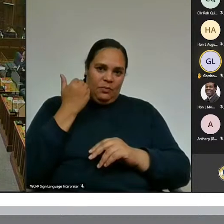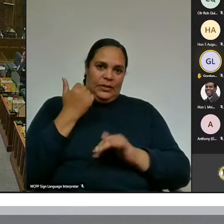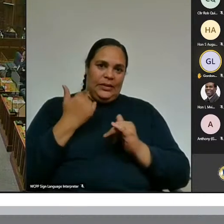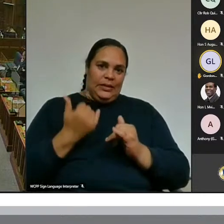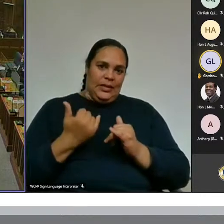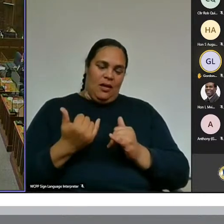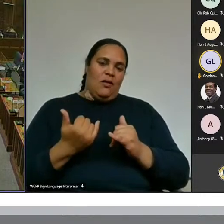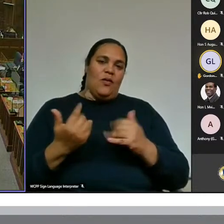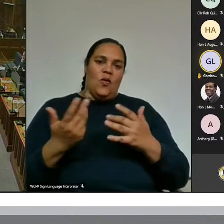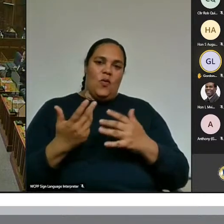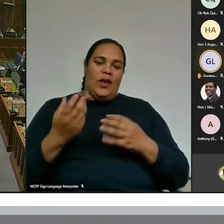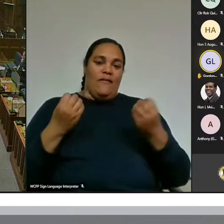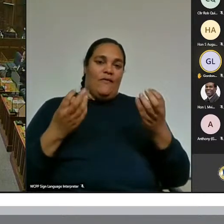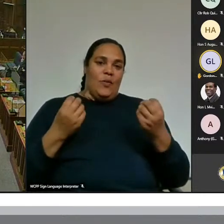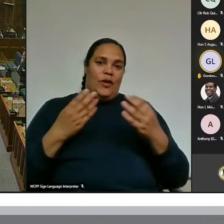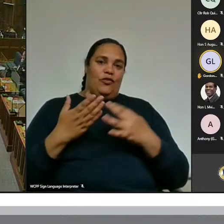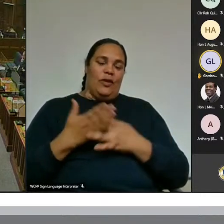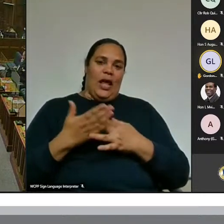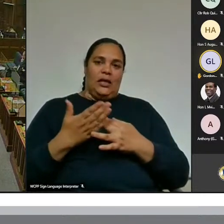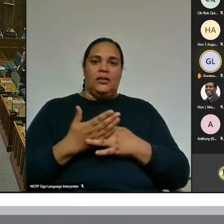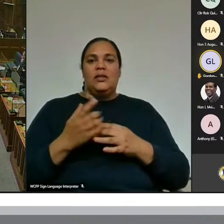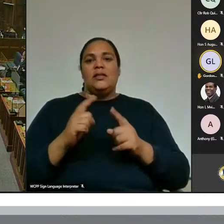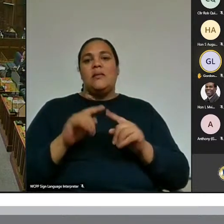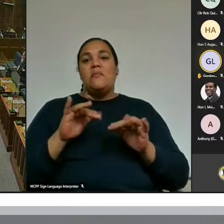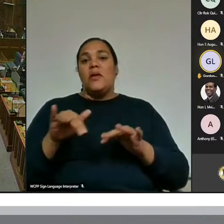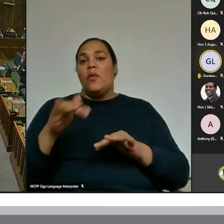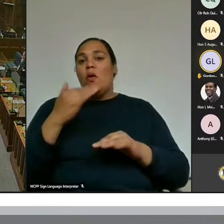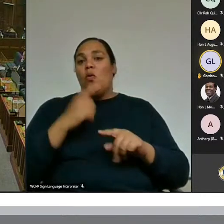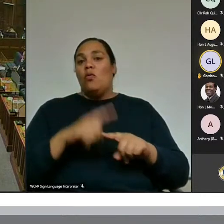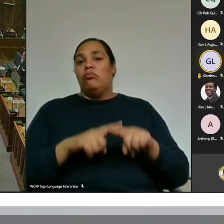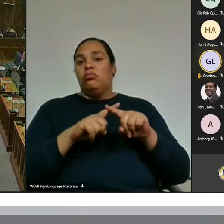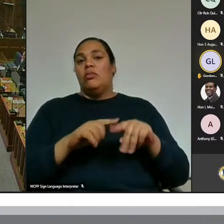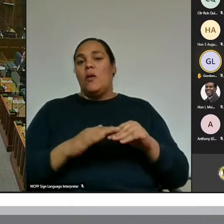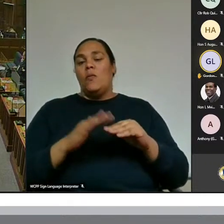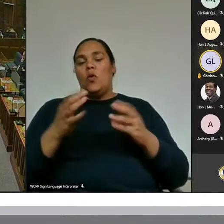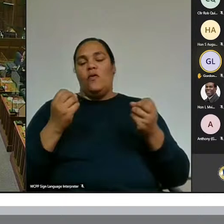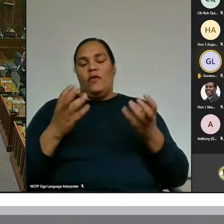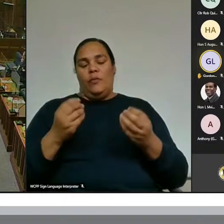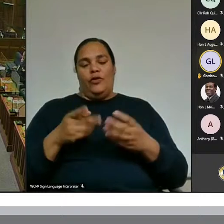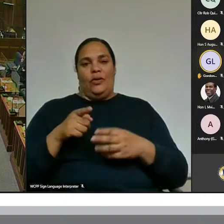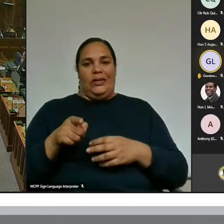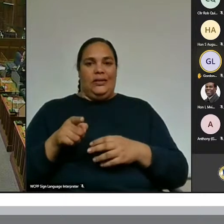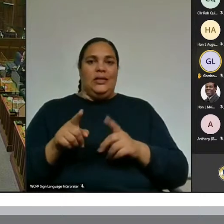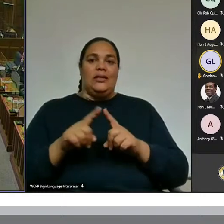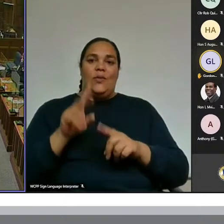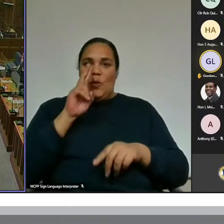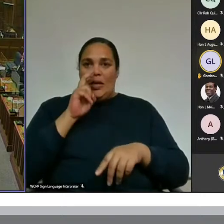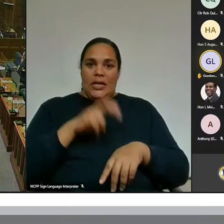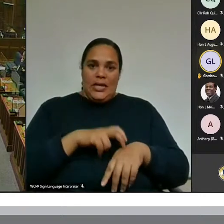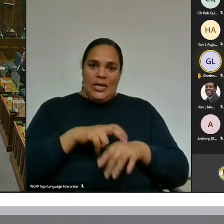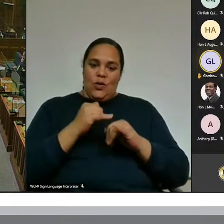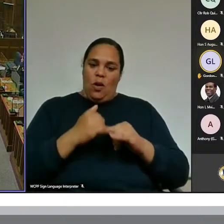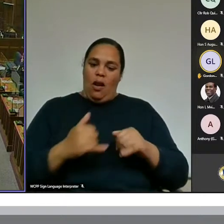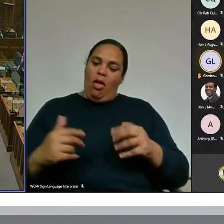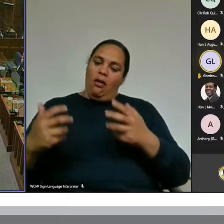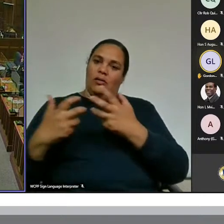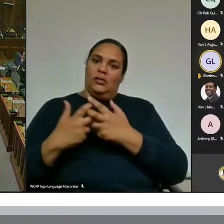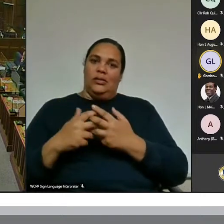day with information access and people that rely more and more information. And we need to align